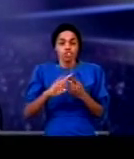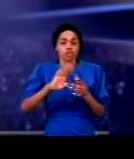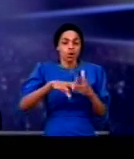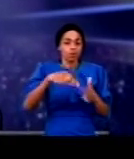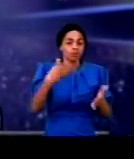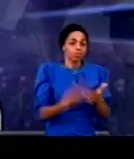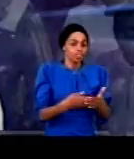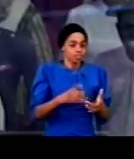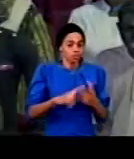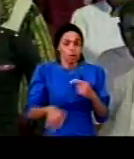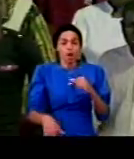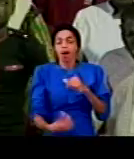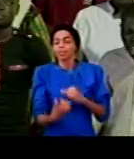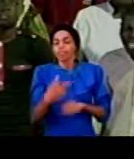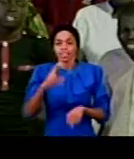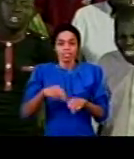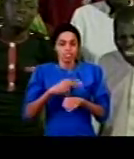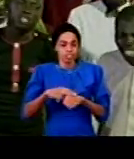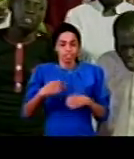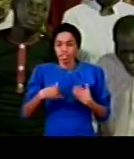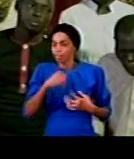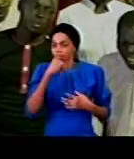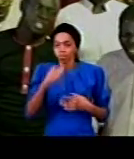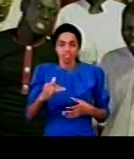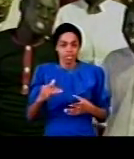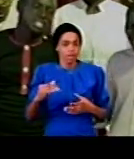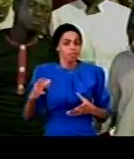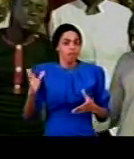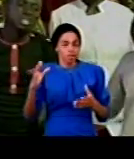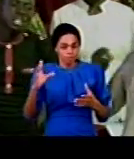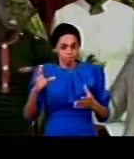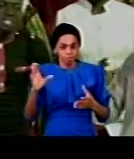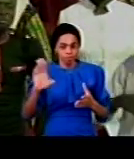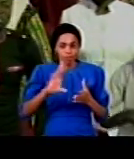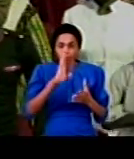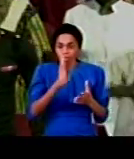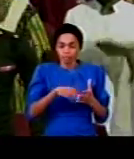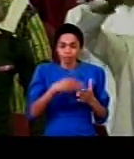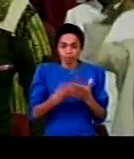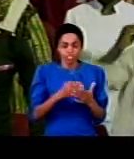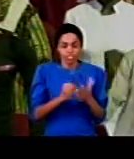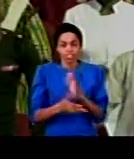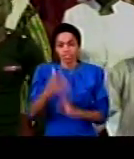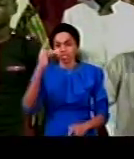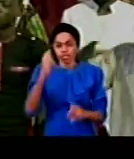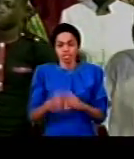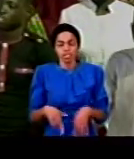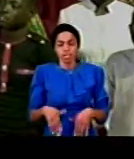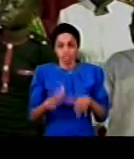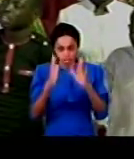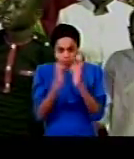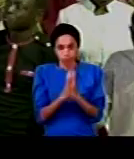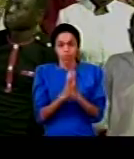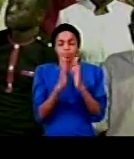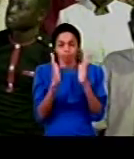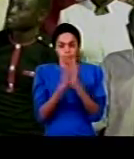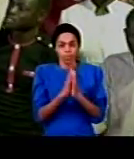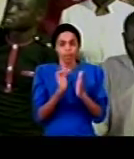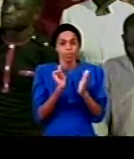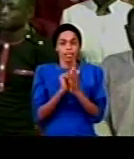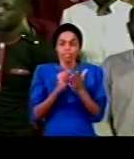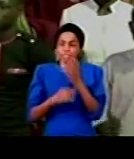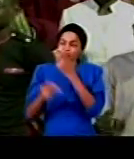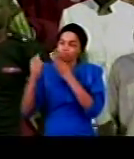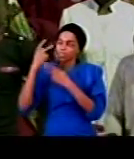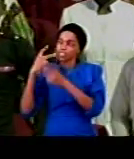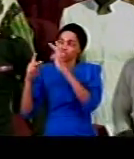Lord will sustain this vision in him, that as Paul did desire that I must also see Rome, the Lord will be together